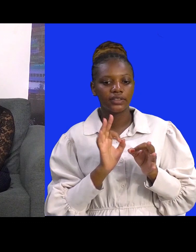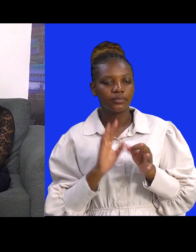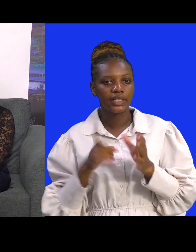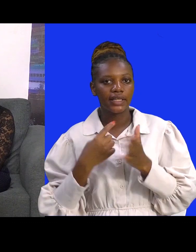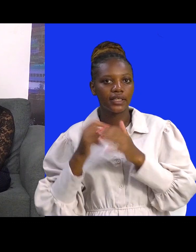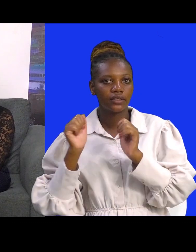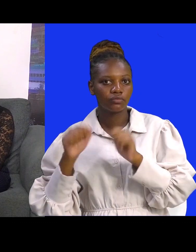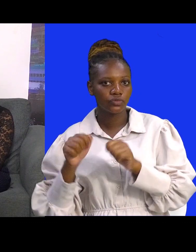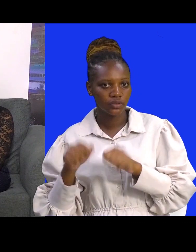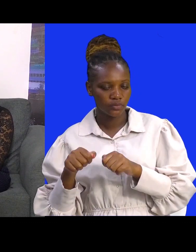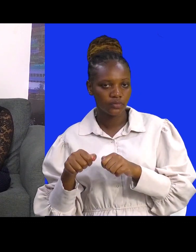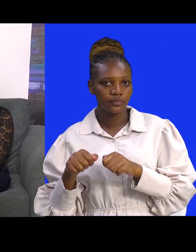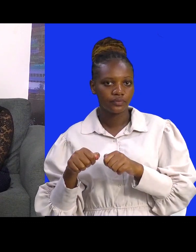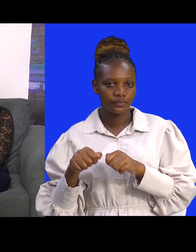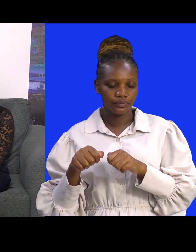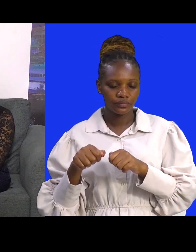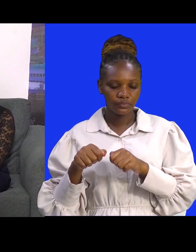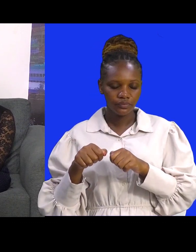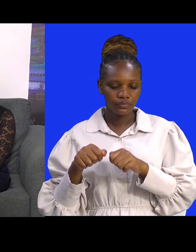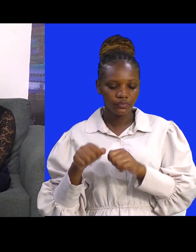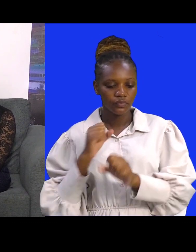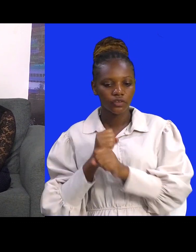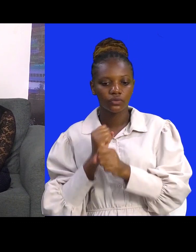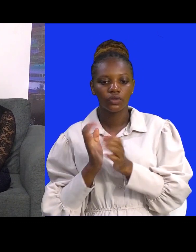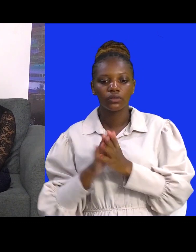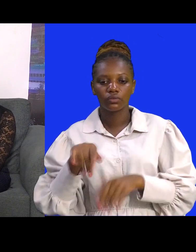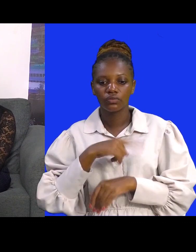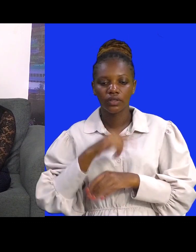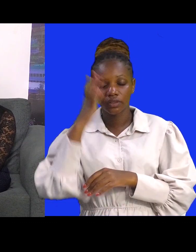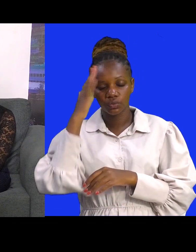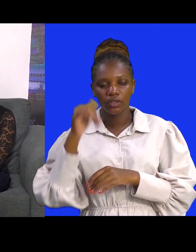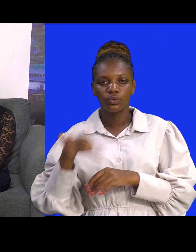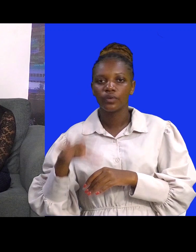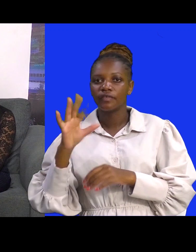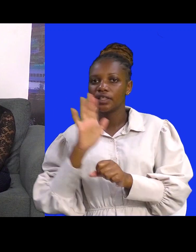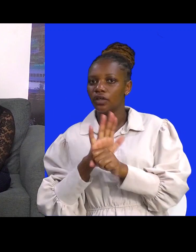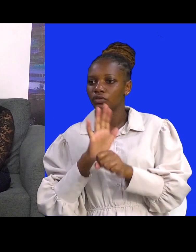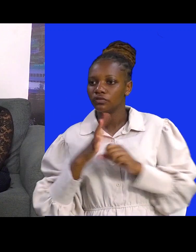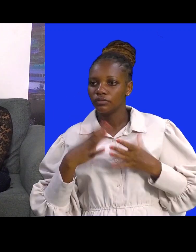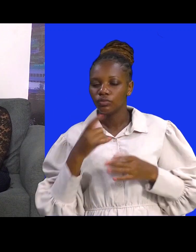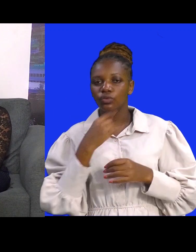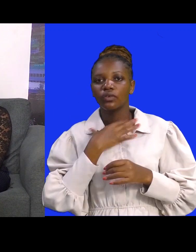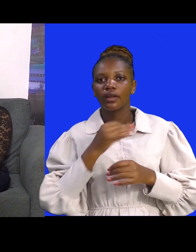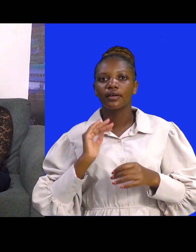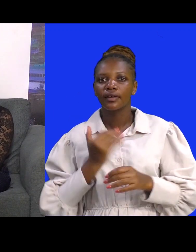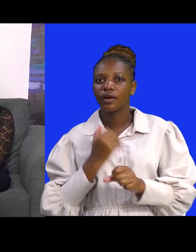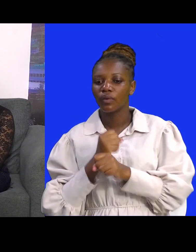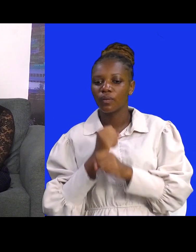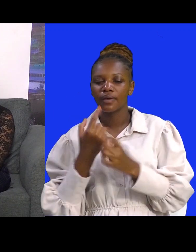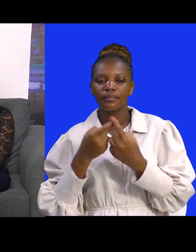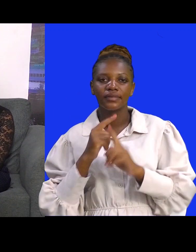interpret so that also they can be able to consume this content, because we find a lot of fans like we are your fans,